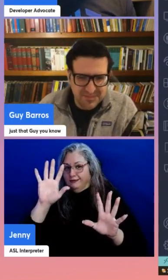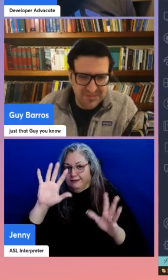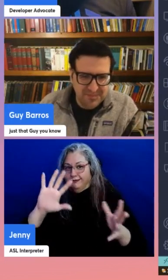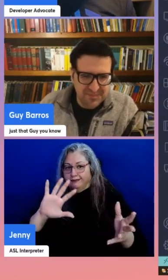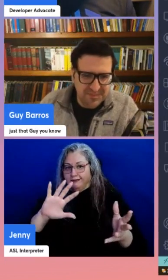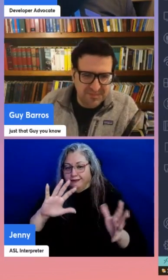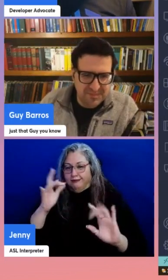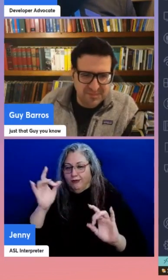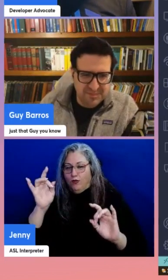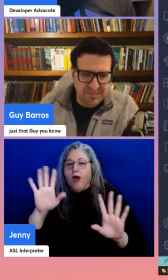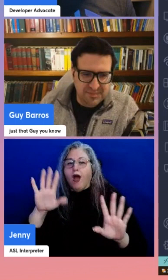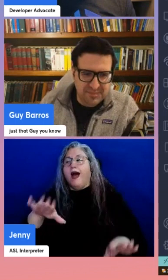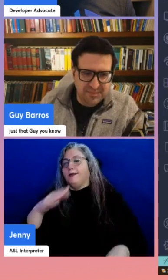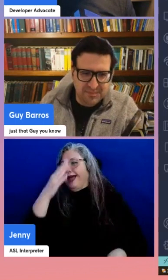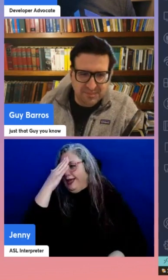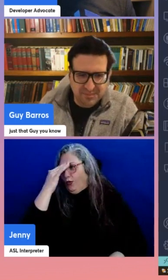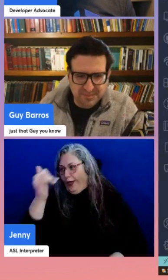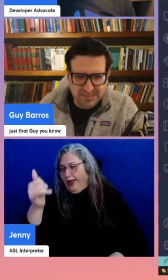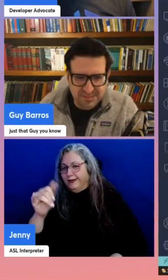horribly wrong. Oh, I know why it's doing.